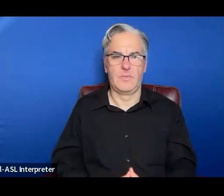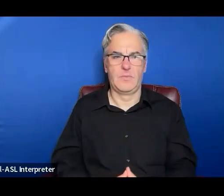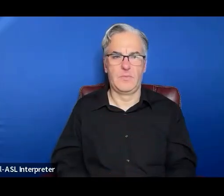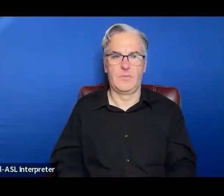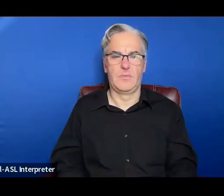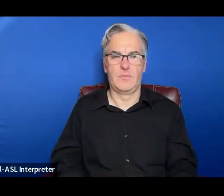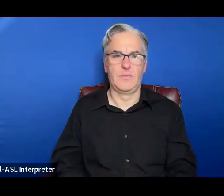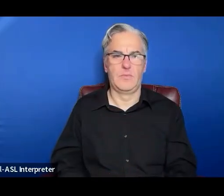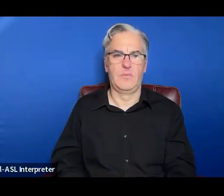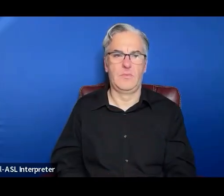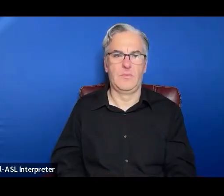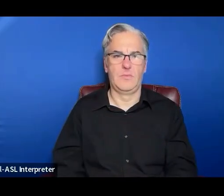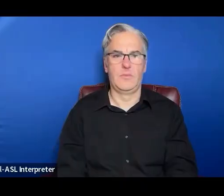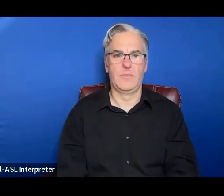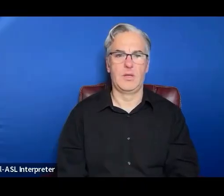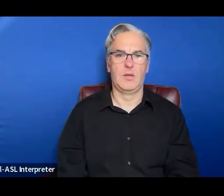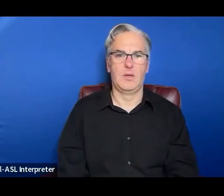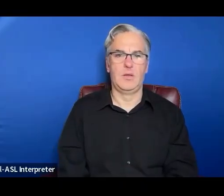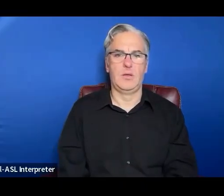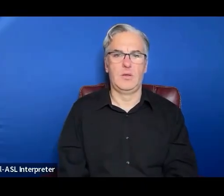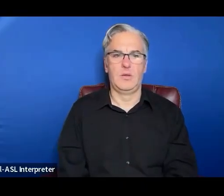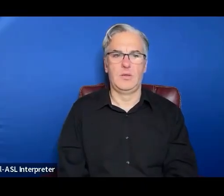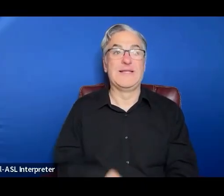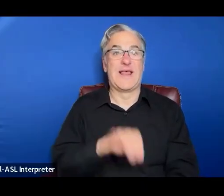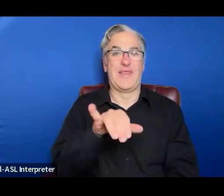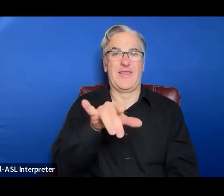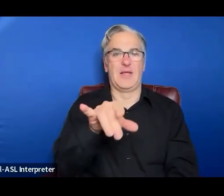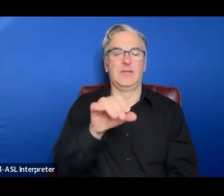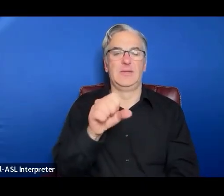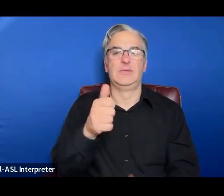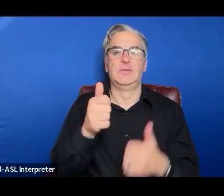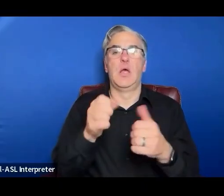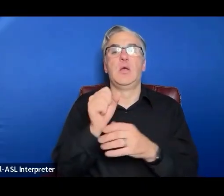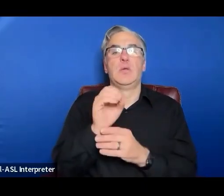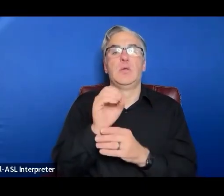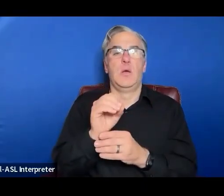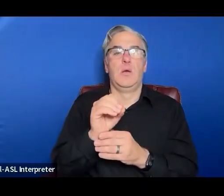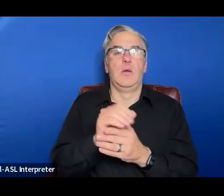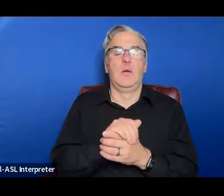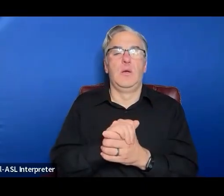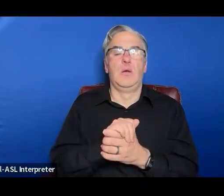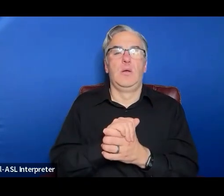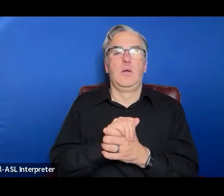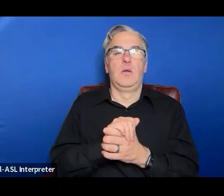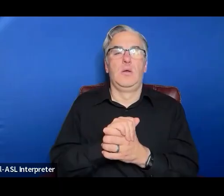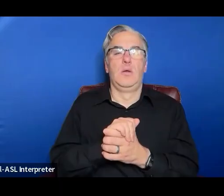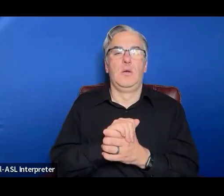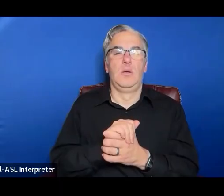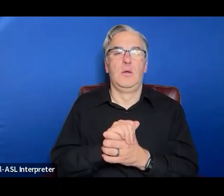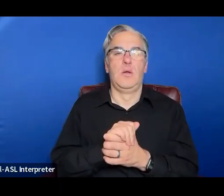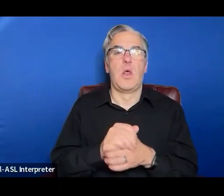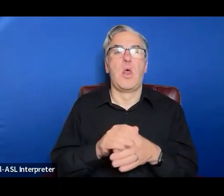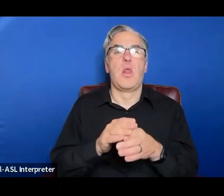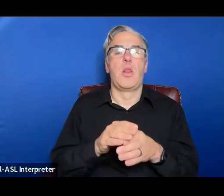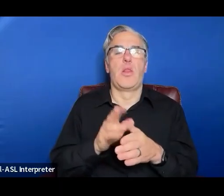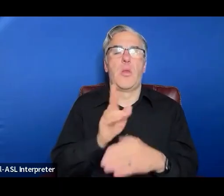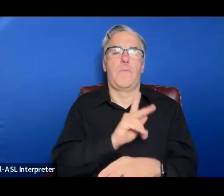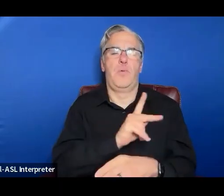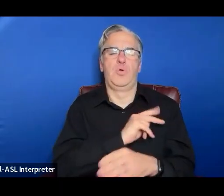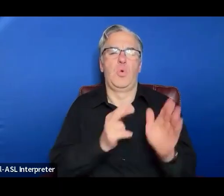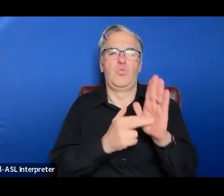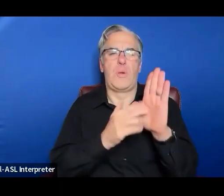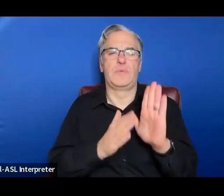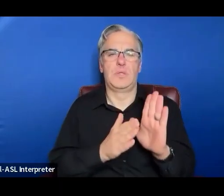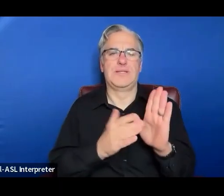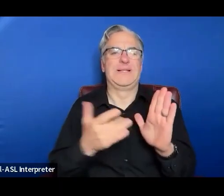Go forward, Linnell. Yes, there we go. So the personal representative is